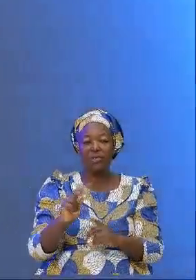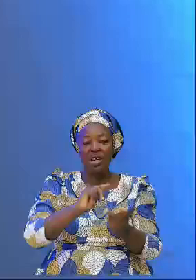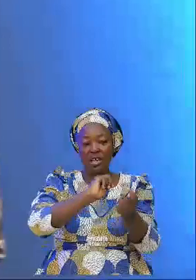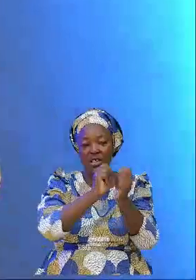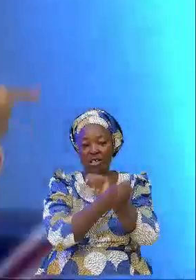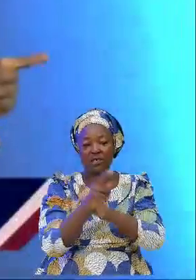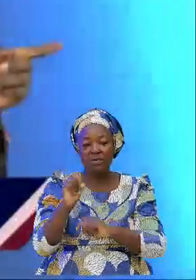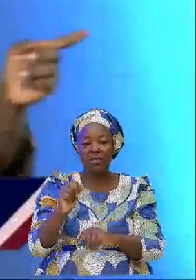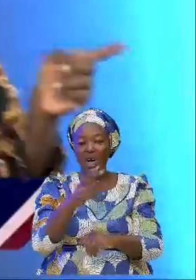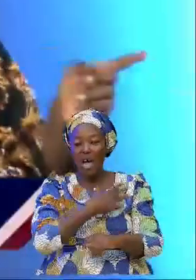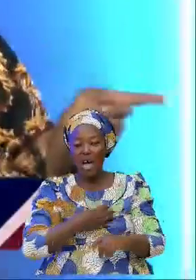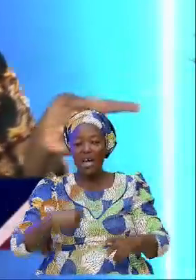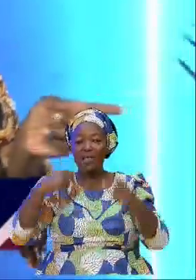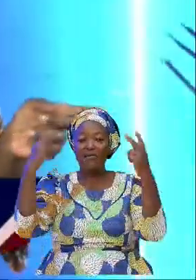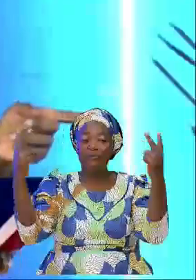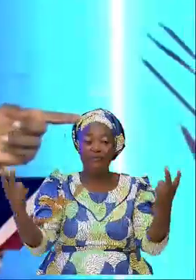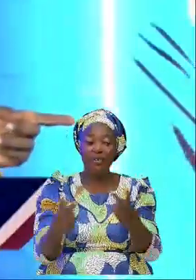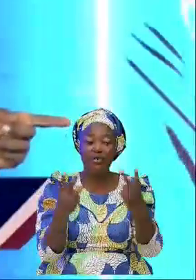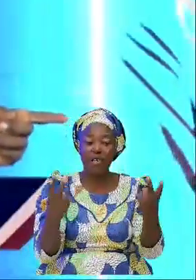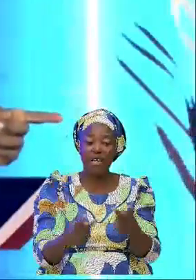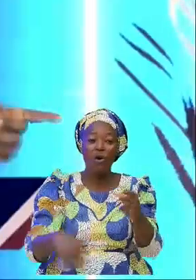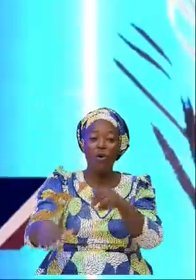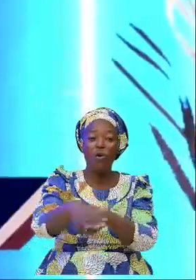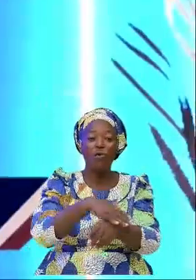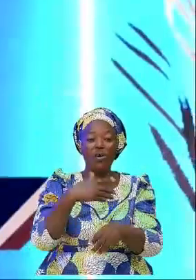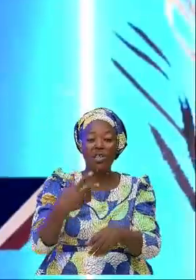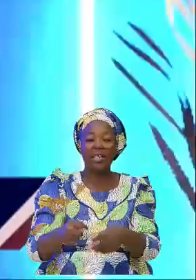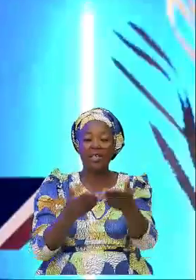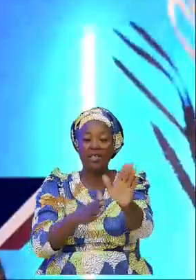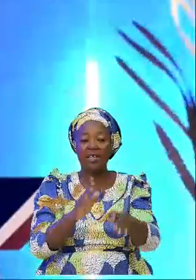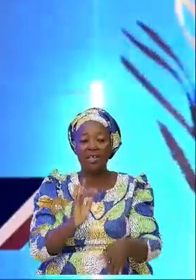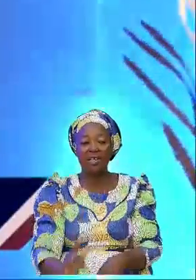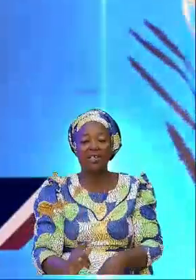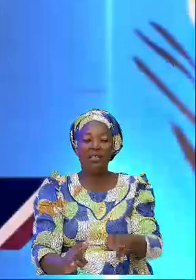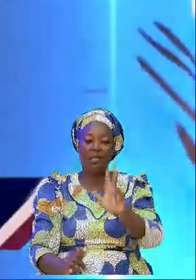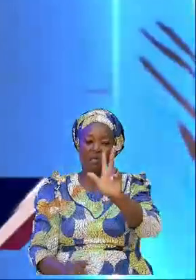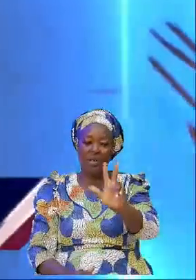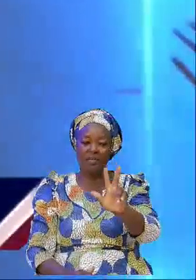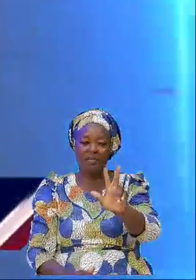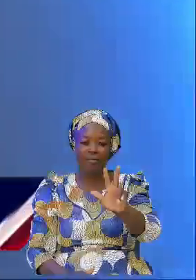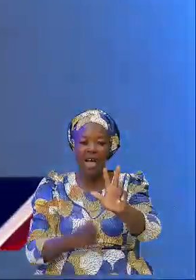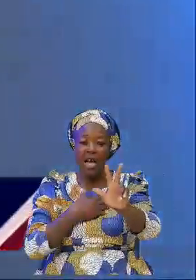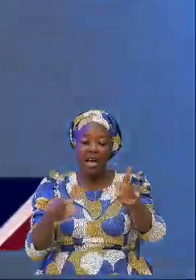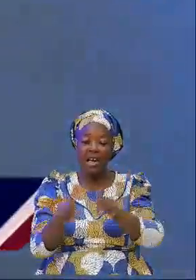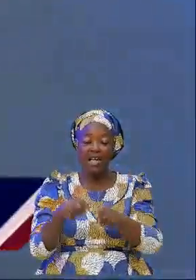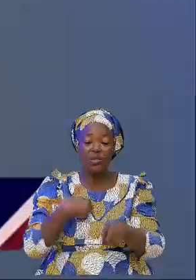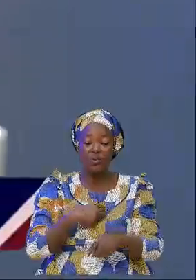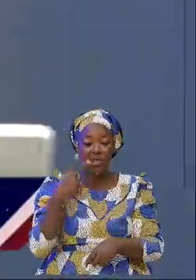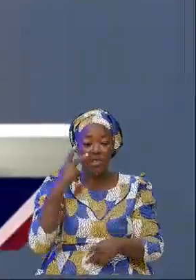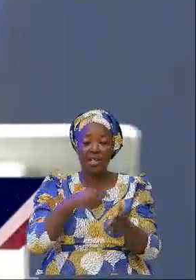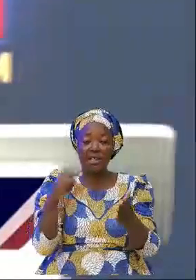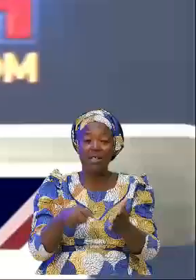Number one is transformation and victory over the